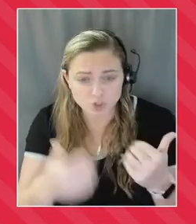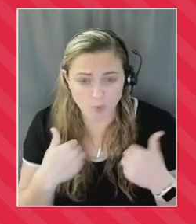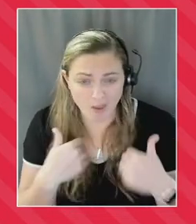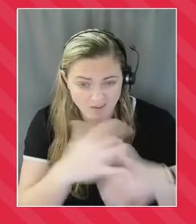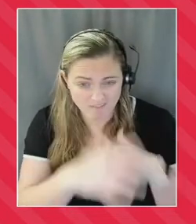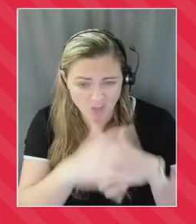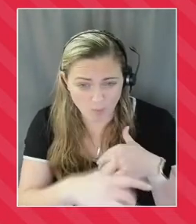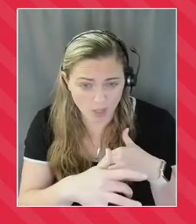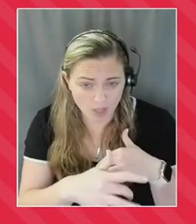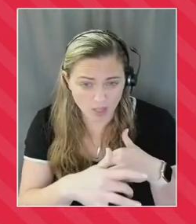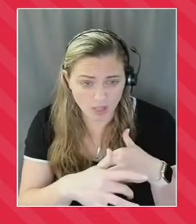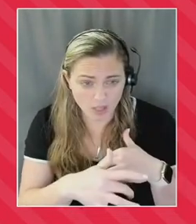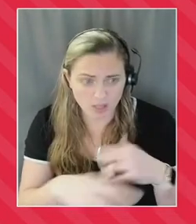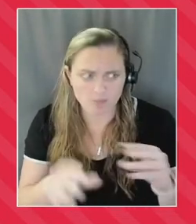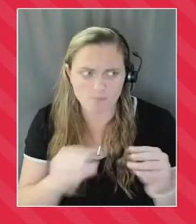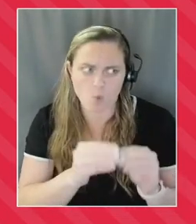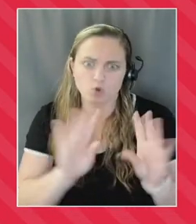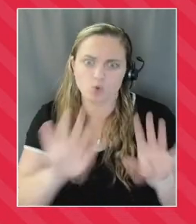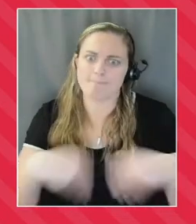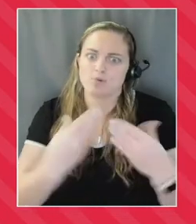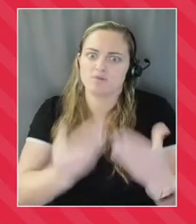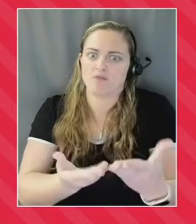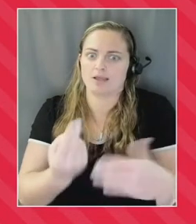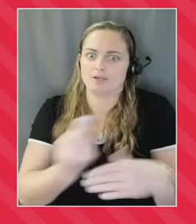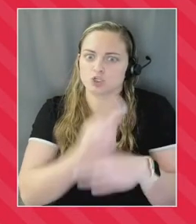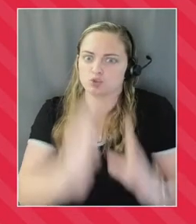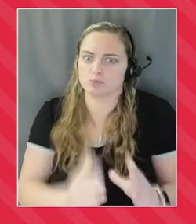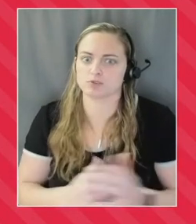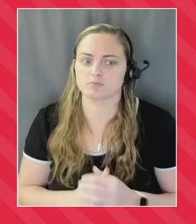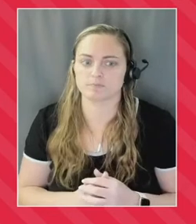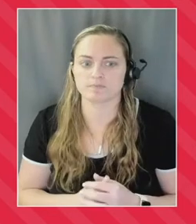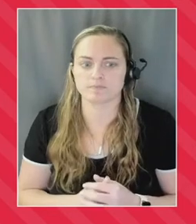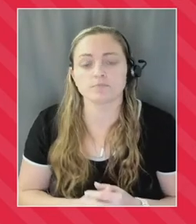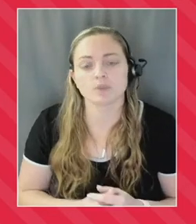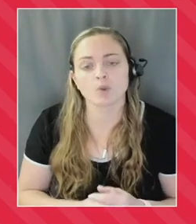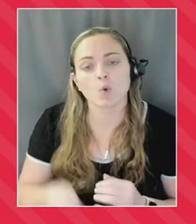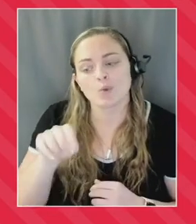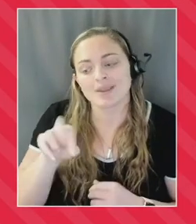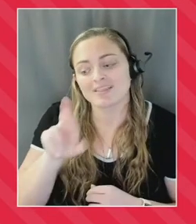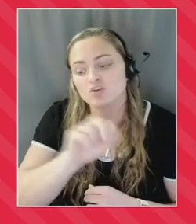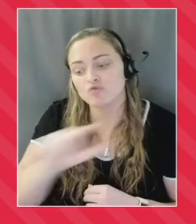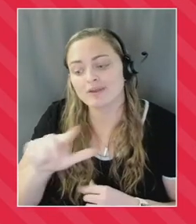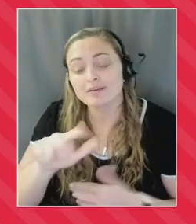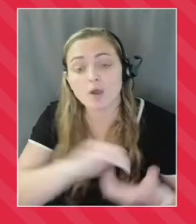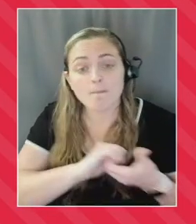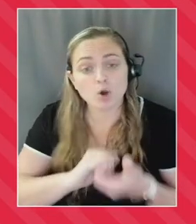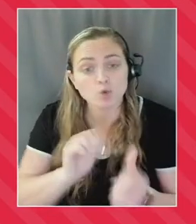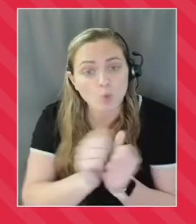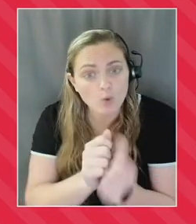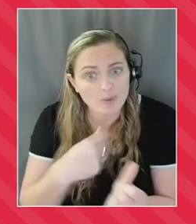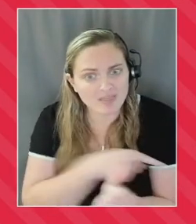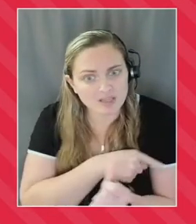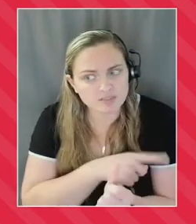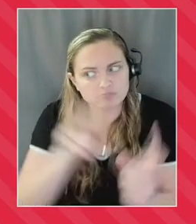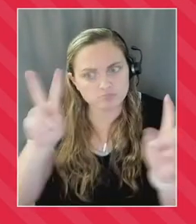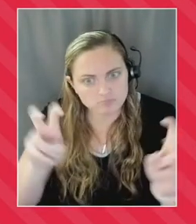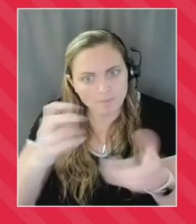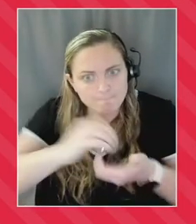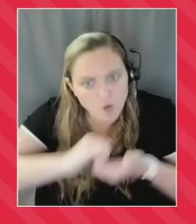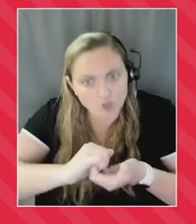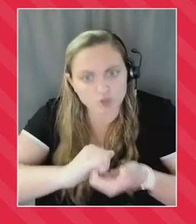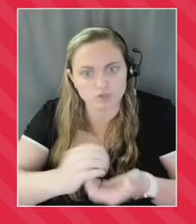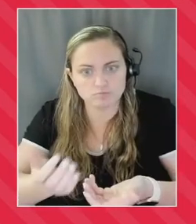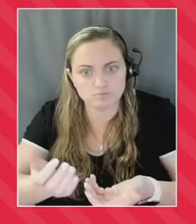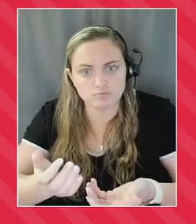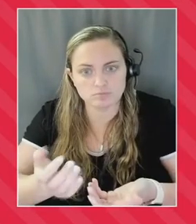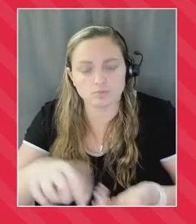more that you can provide that to consumers. We need our retailer partners to work with us. It is a partnership. And what's great about this is that when